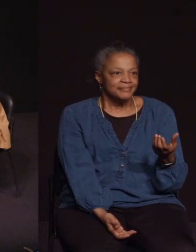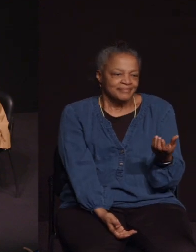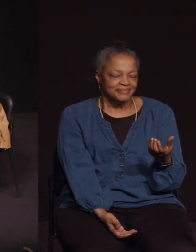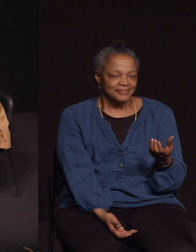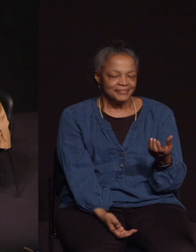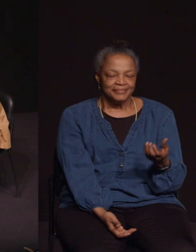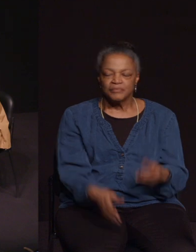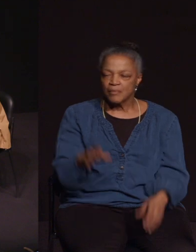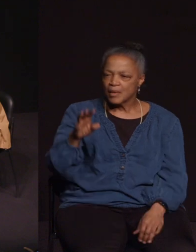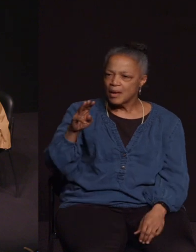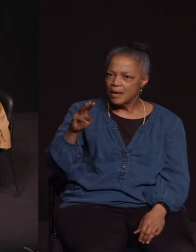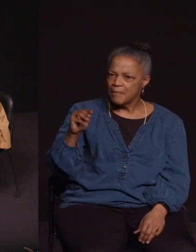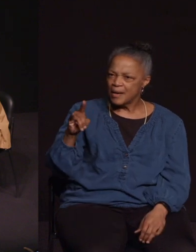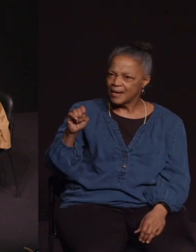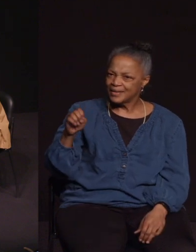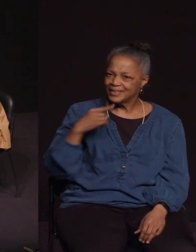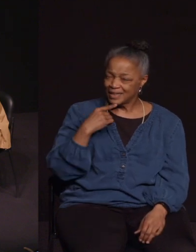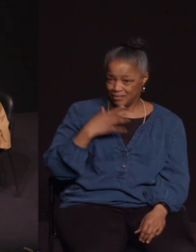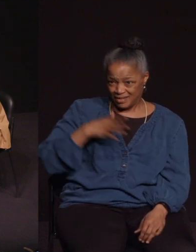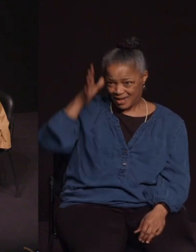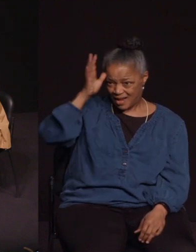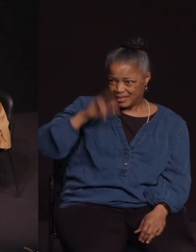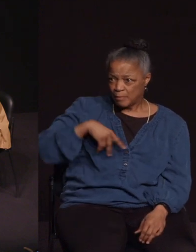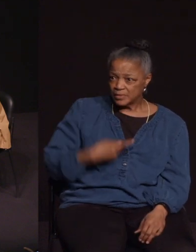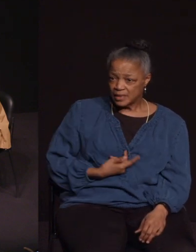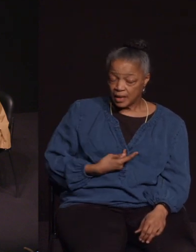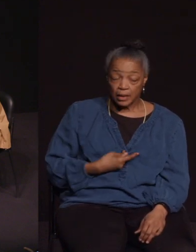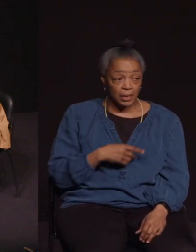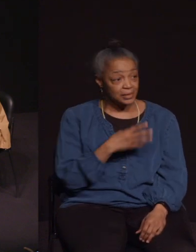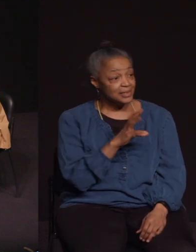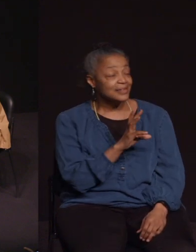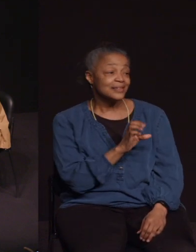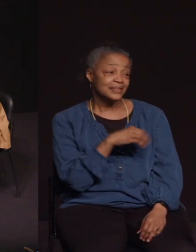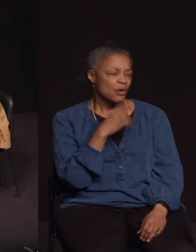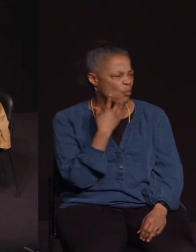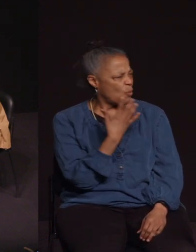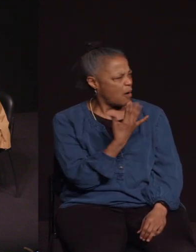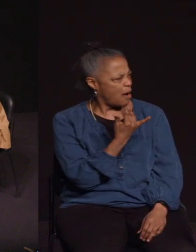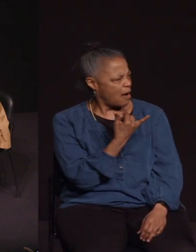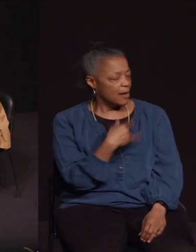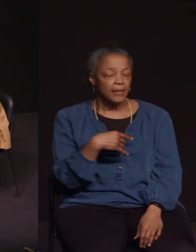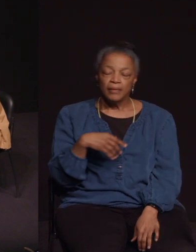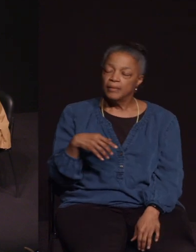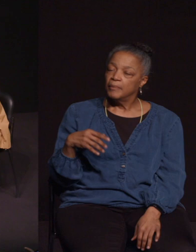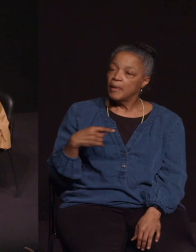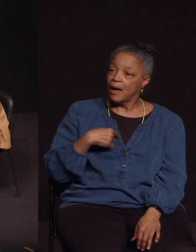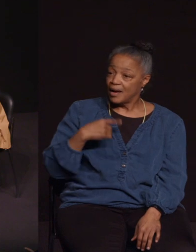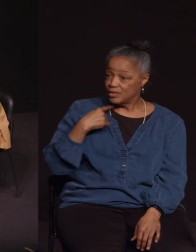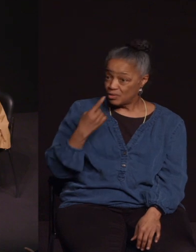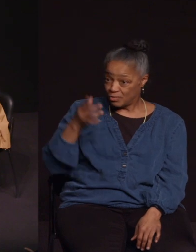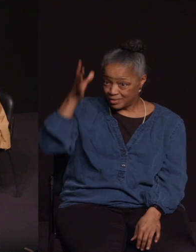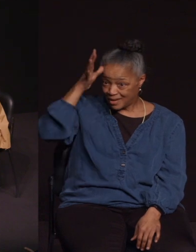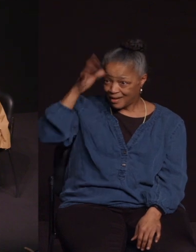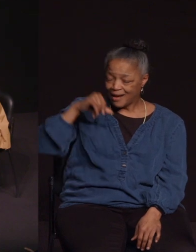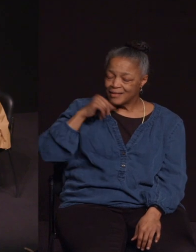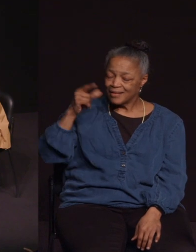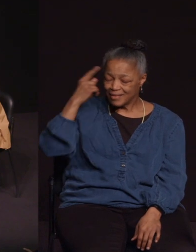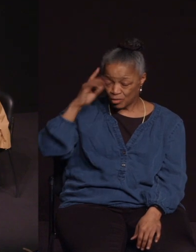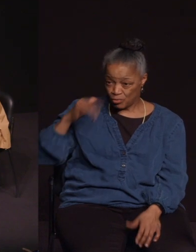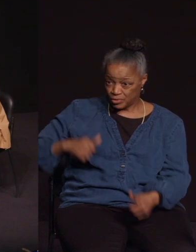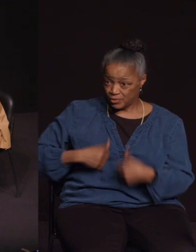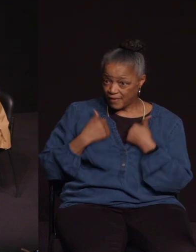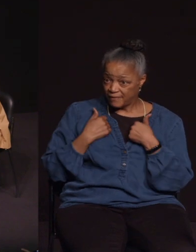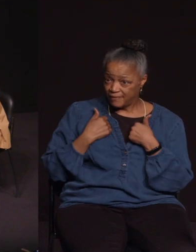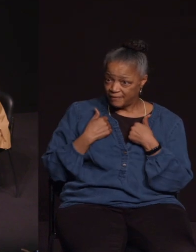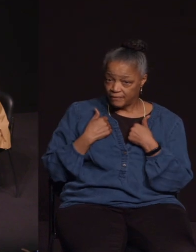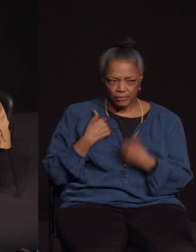he like, "You know, my daddy upset with me." And I said, "Well, you know, why?" He said, "I told him I didn't think you was going to make it."